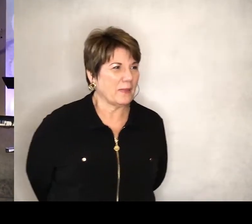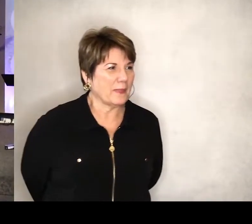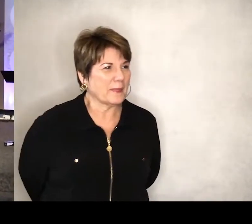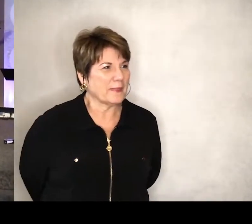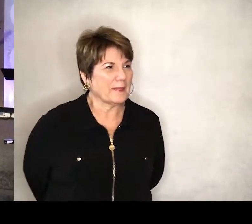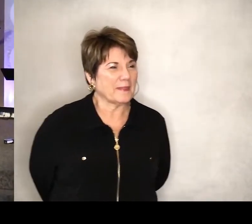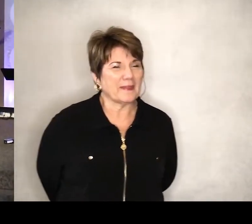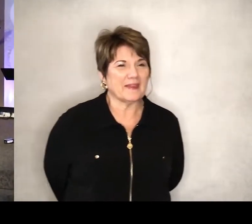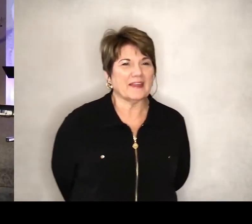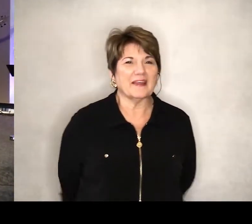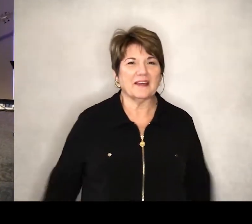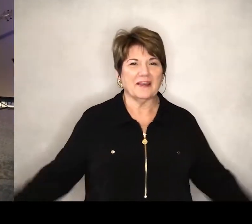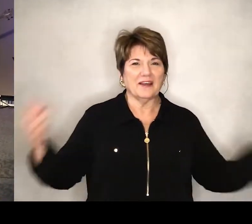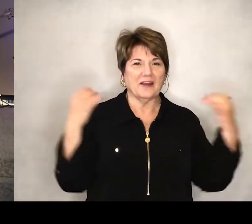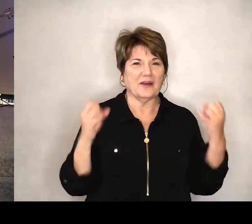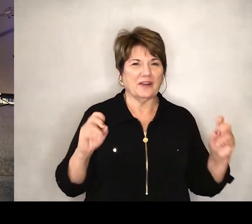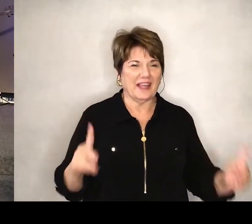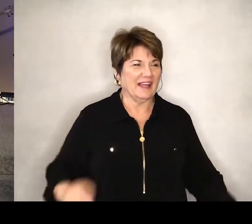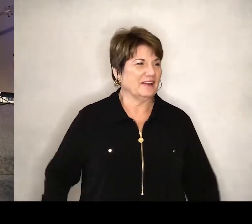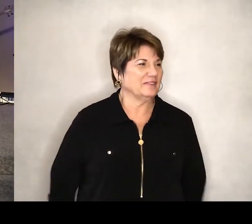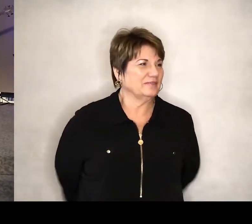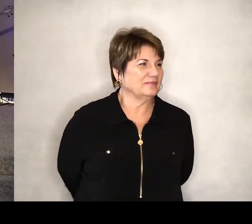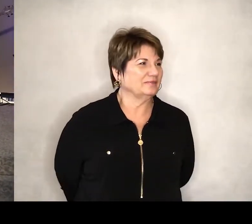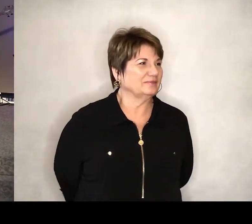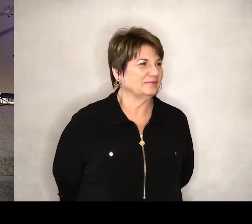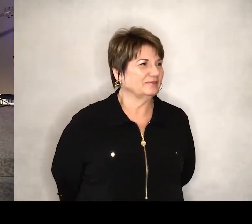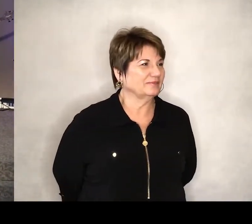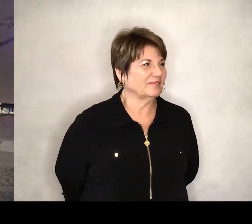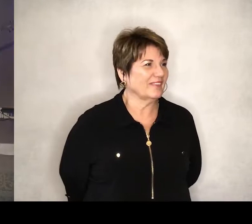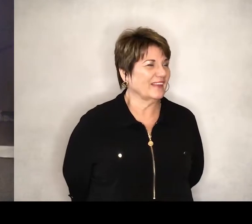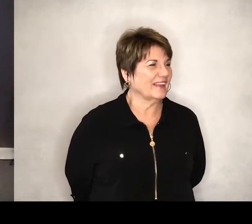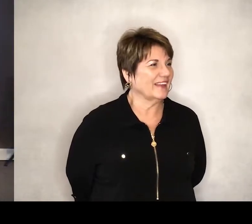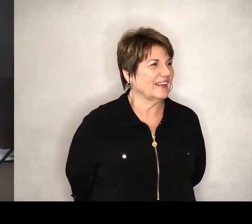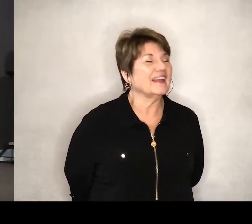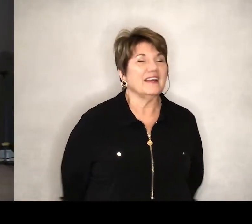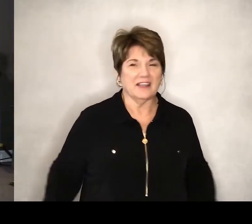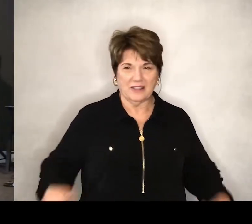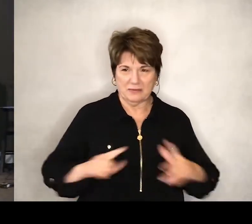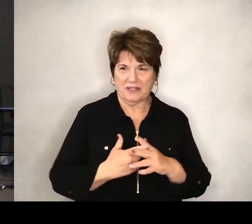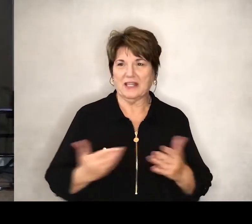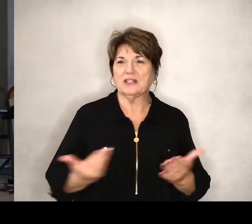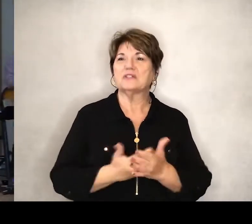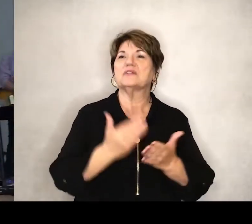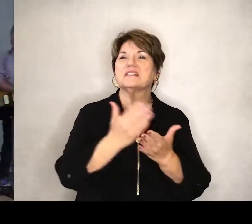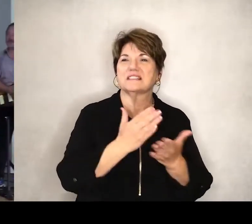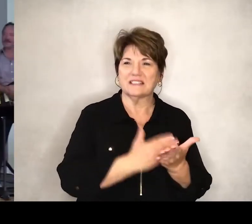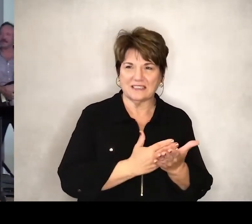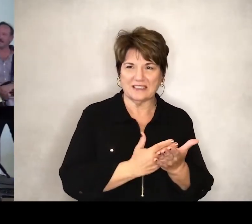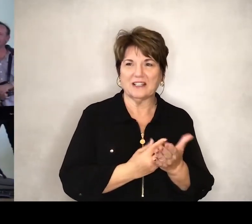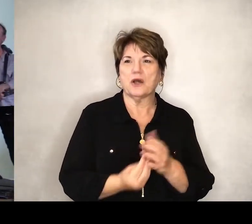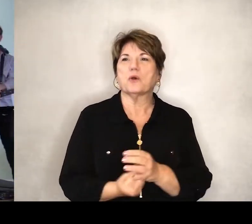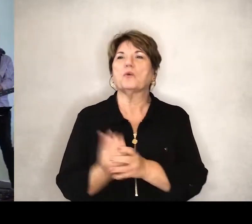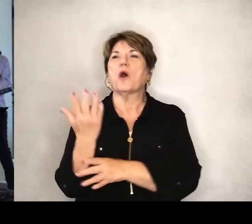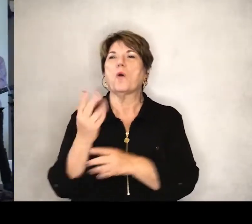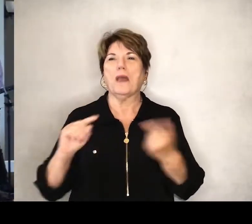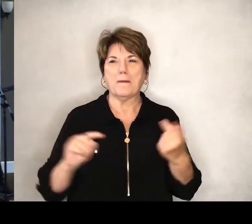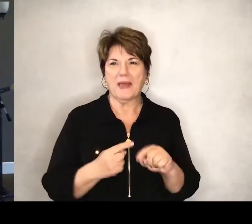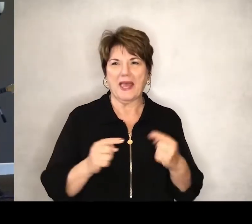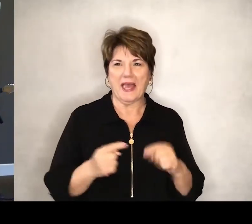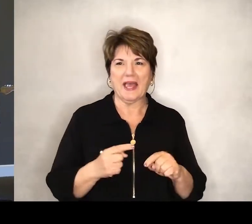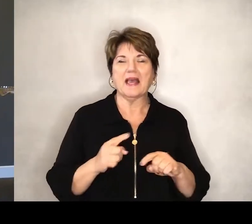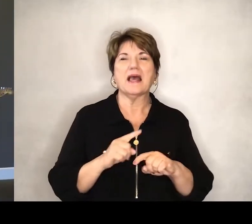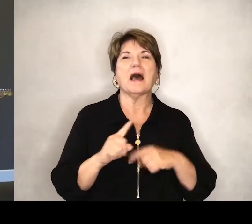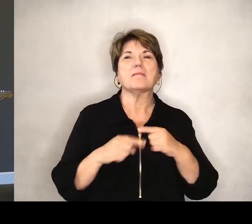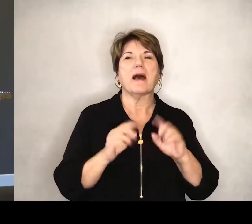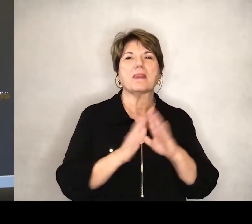Okay, so we make this transition. So we're at the beginning of a new series today. It's called Growing Pains, about the book